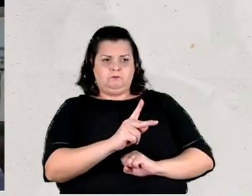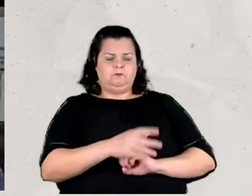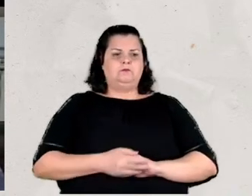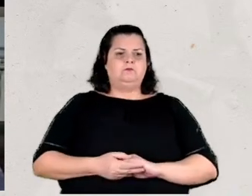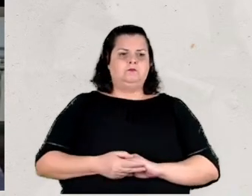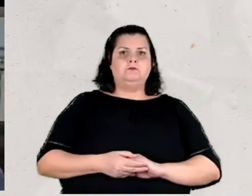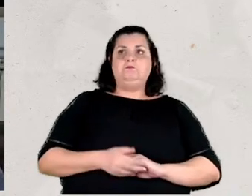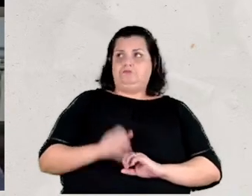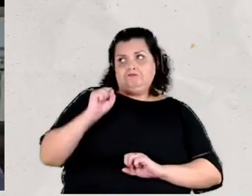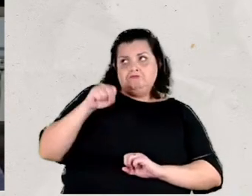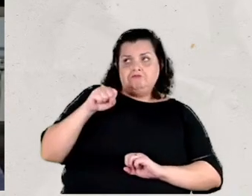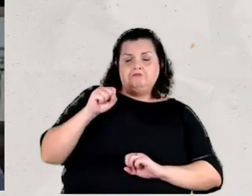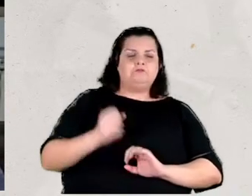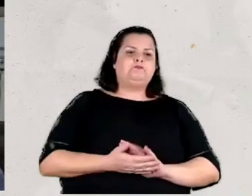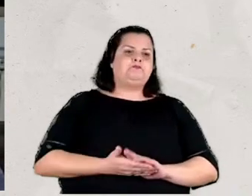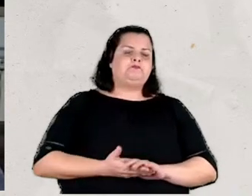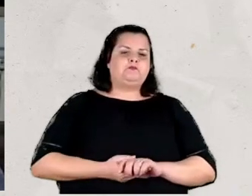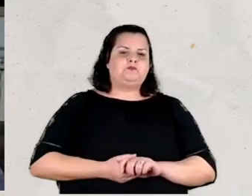Ok.